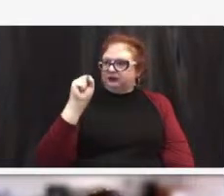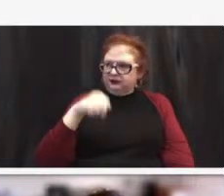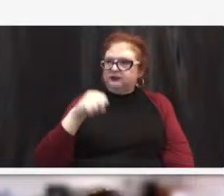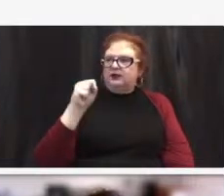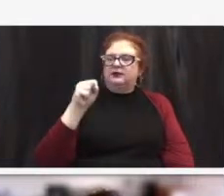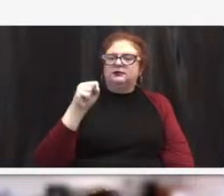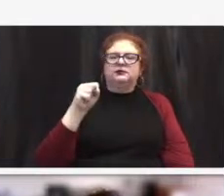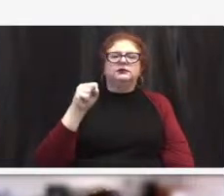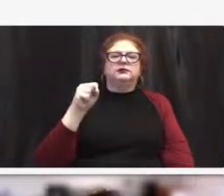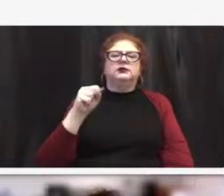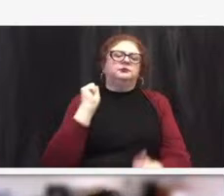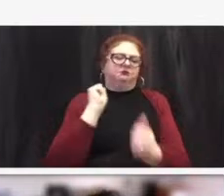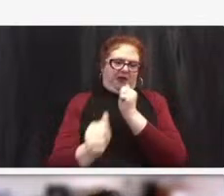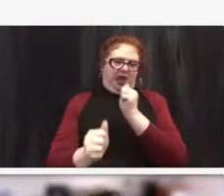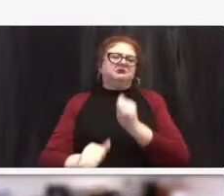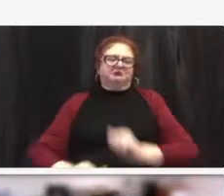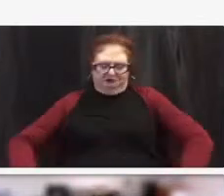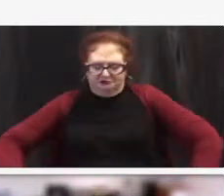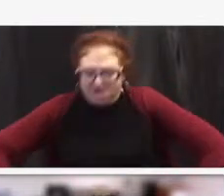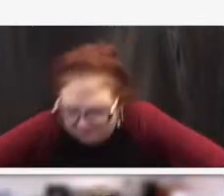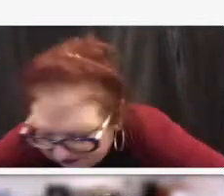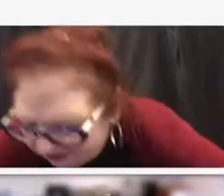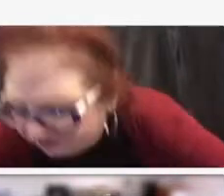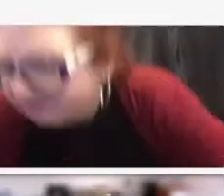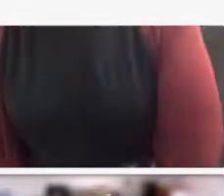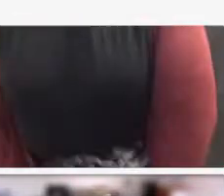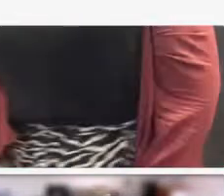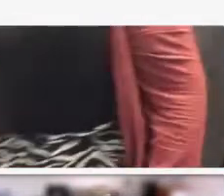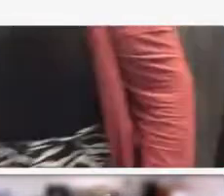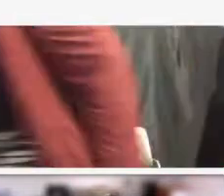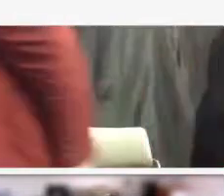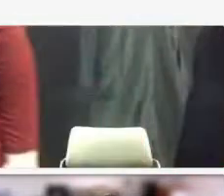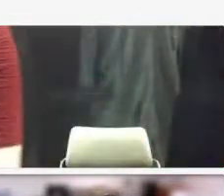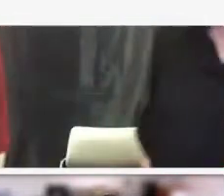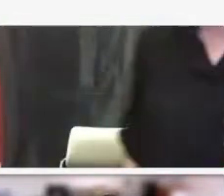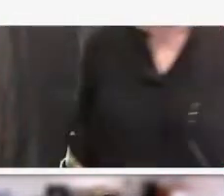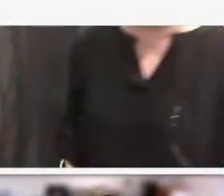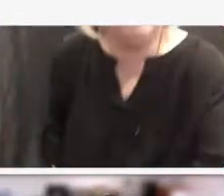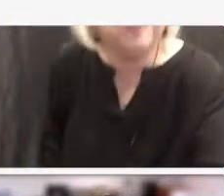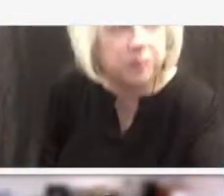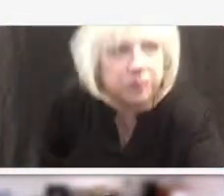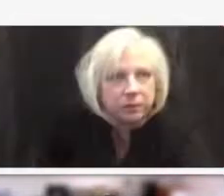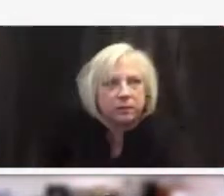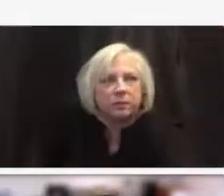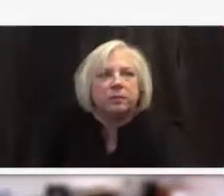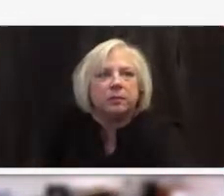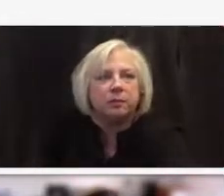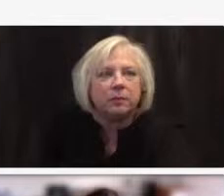Yes. Motion passes. All right, thank you. All right.